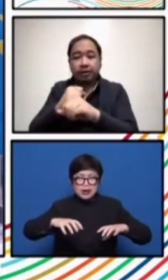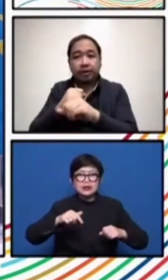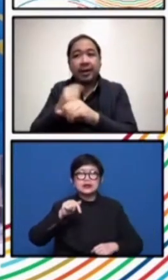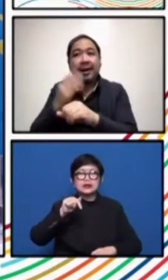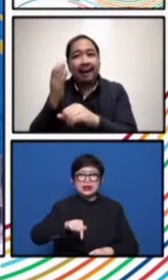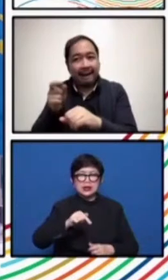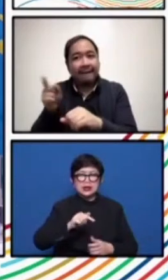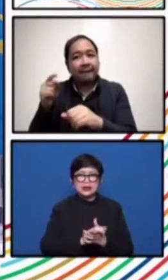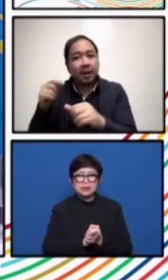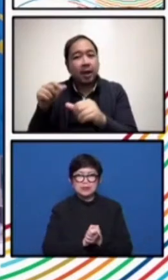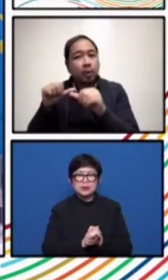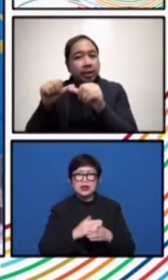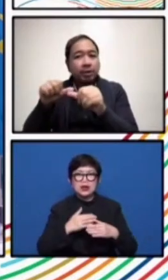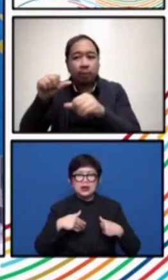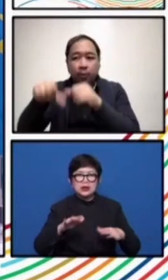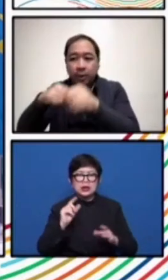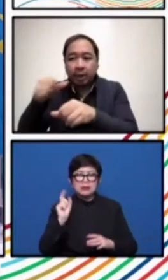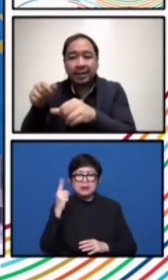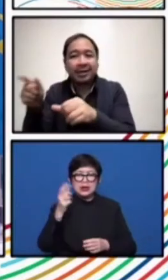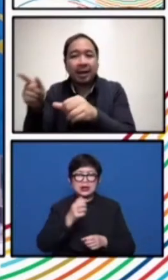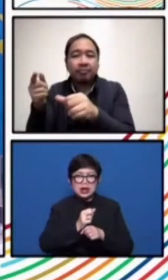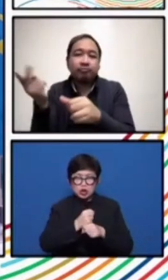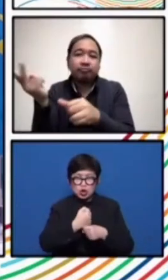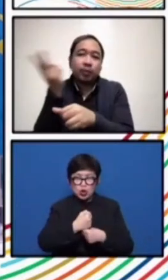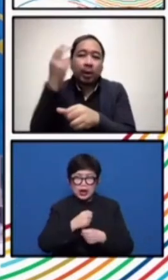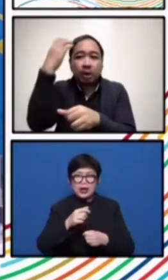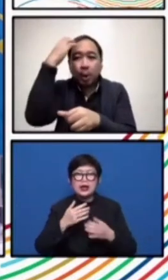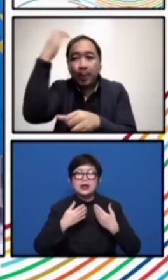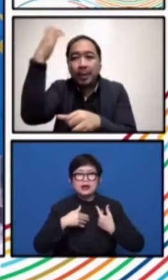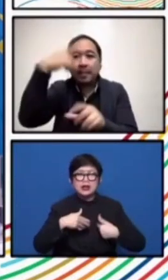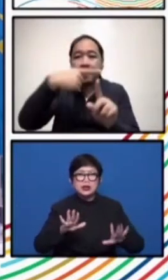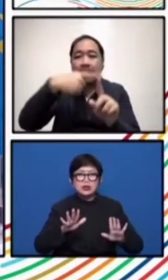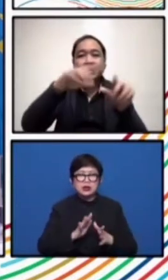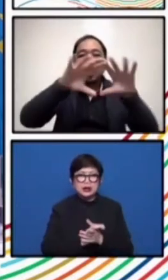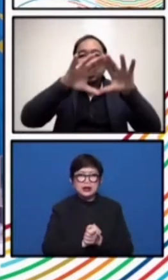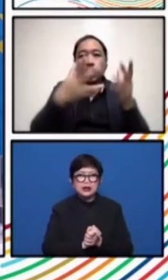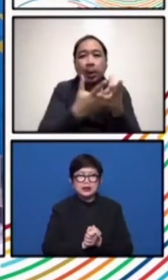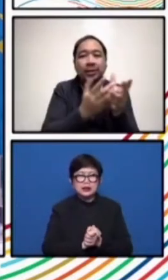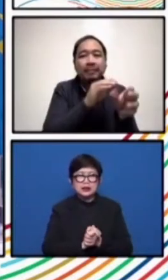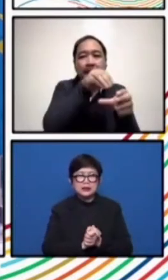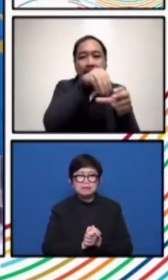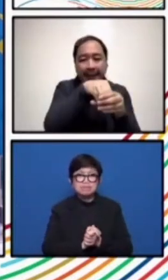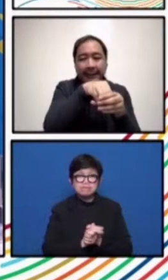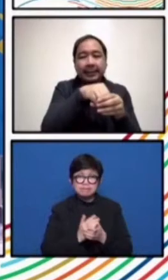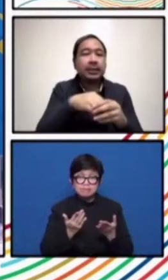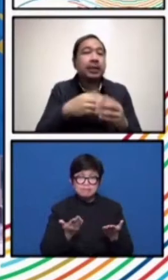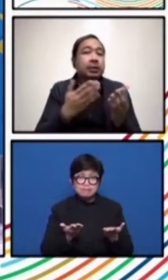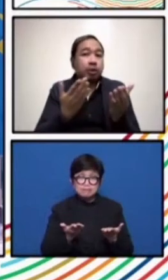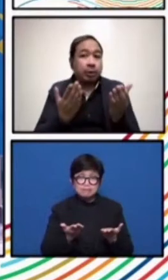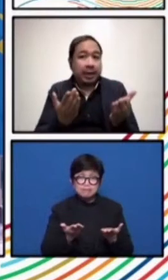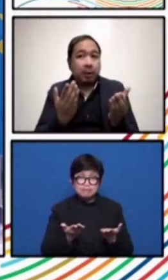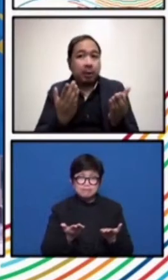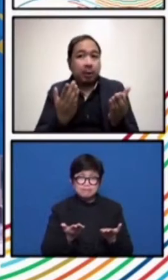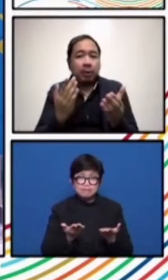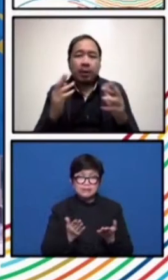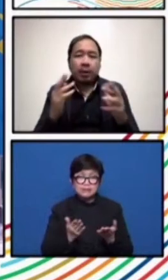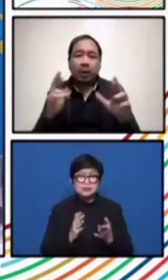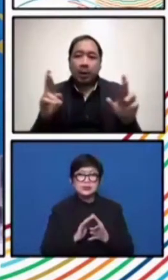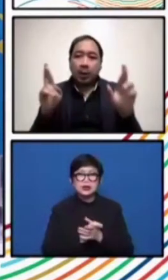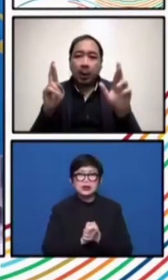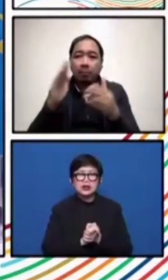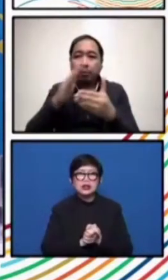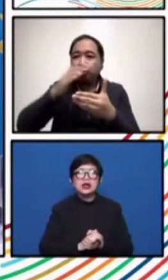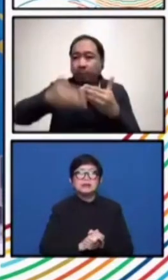Tonga and also the World Bank and we agreed to complete this social protection protection policy